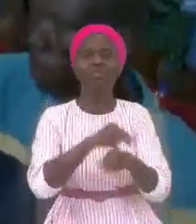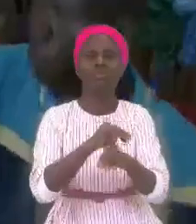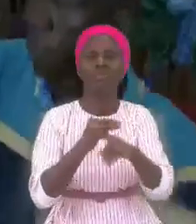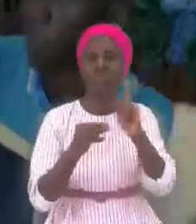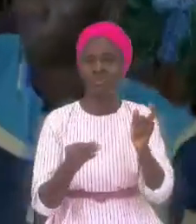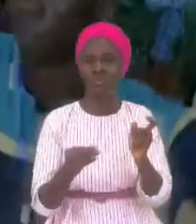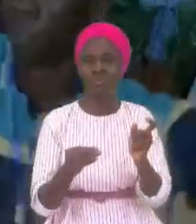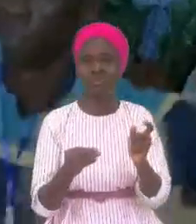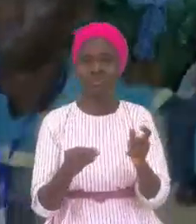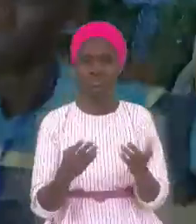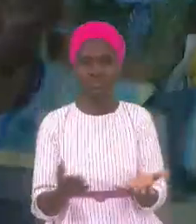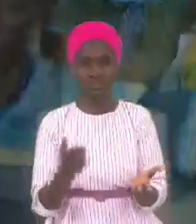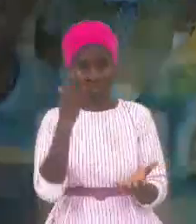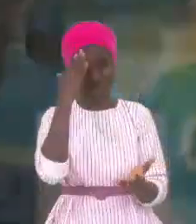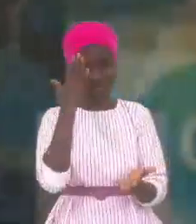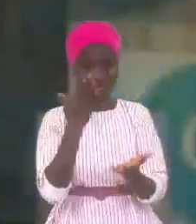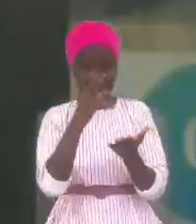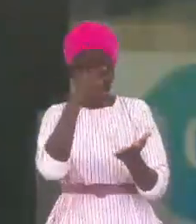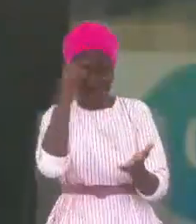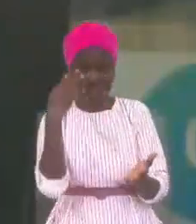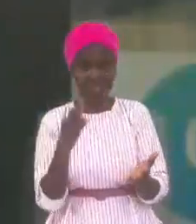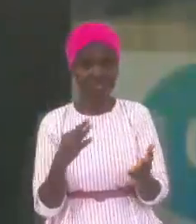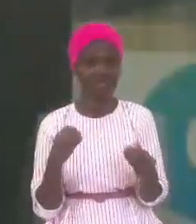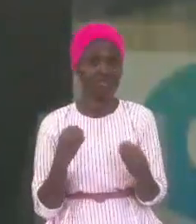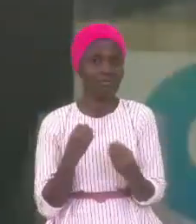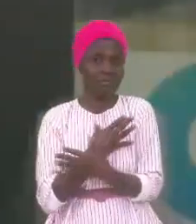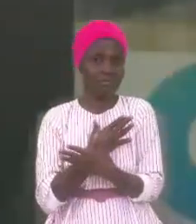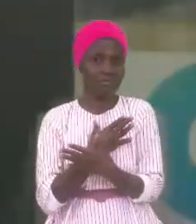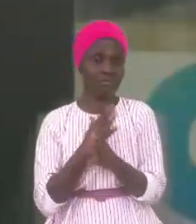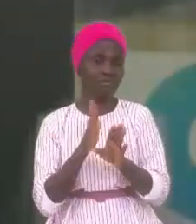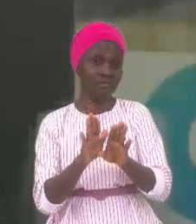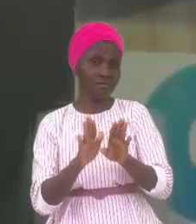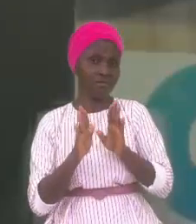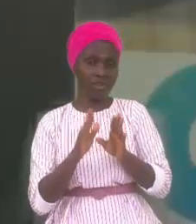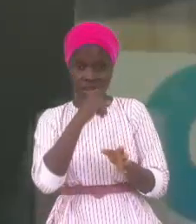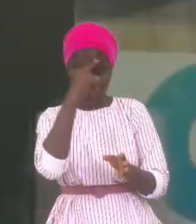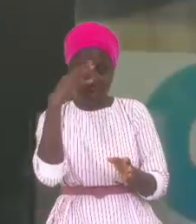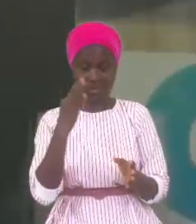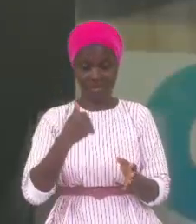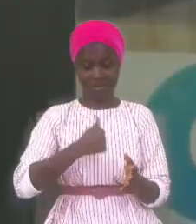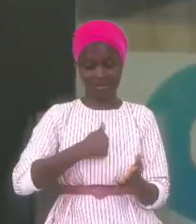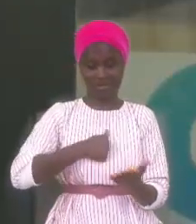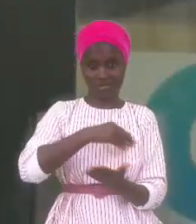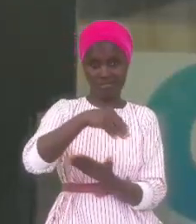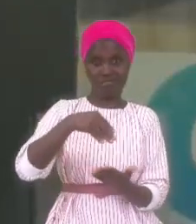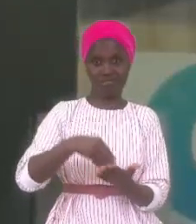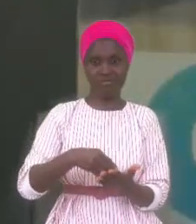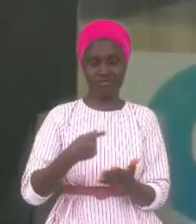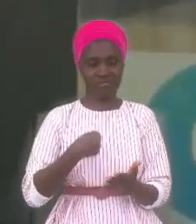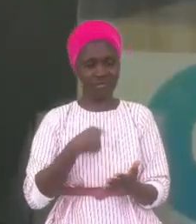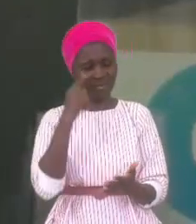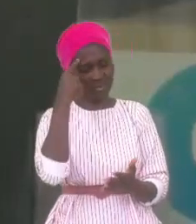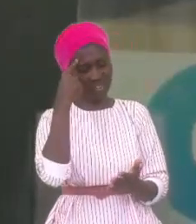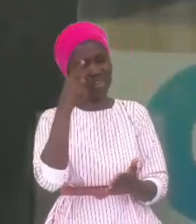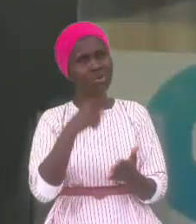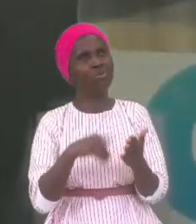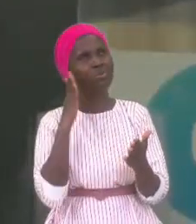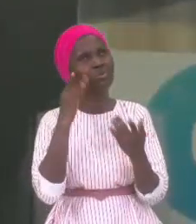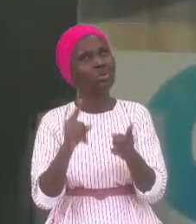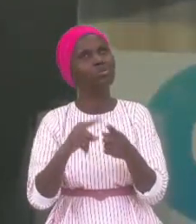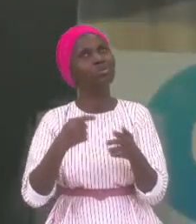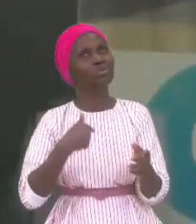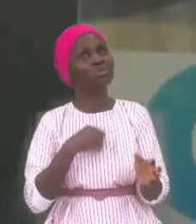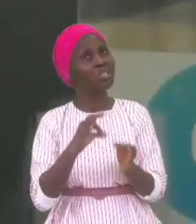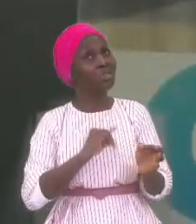fear, because of self-centeredness. I'm thinking, what will happen to me if I give them